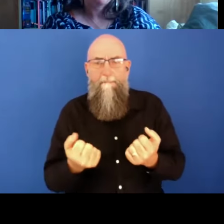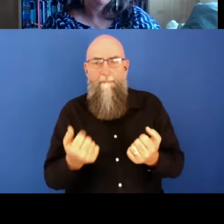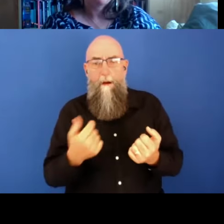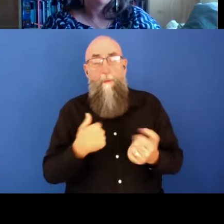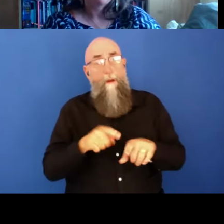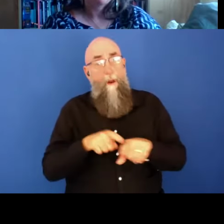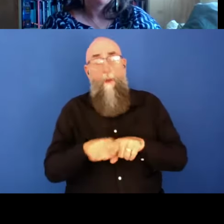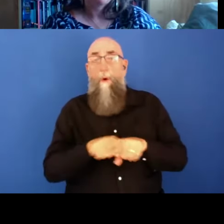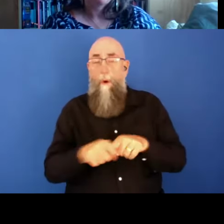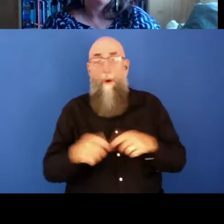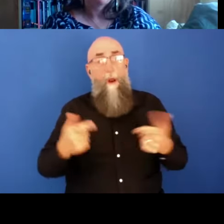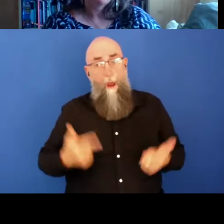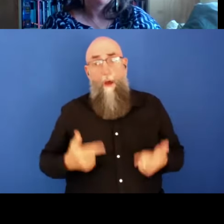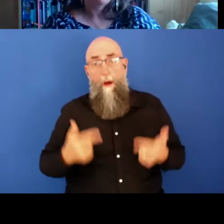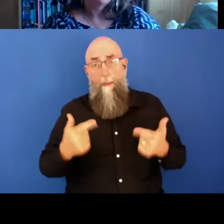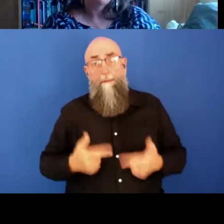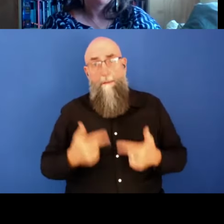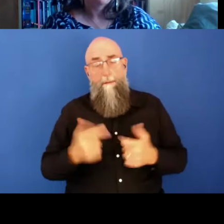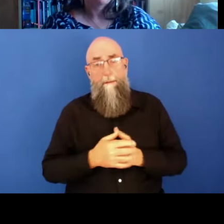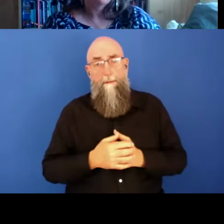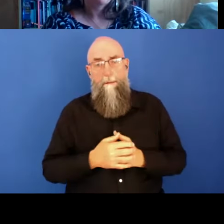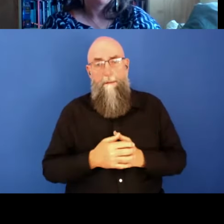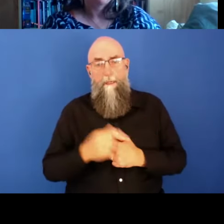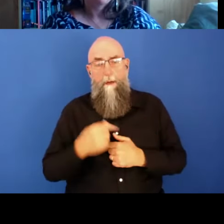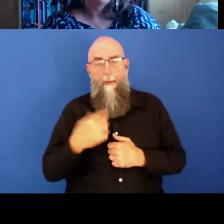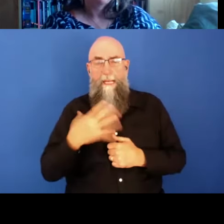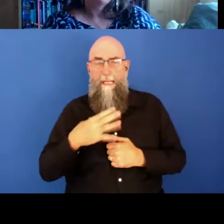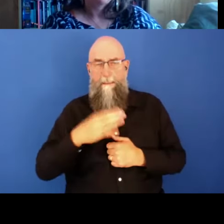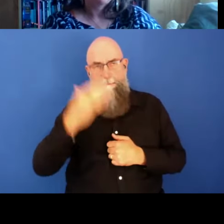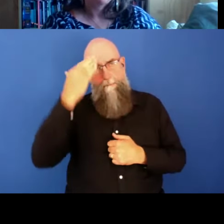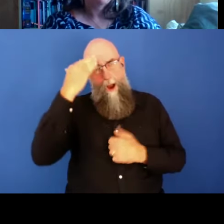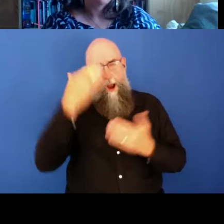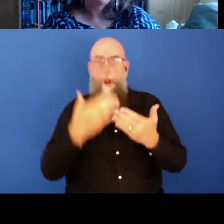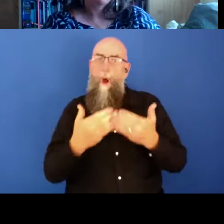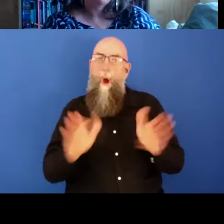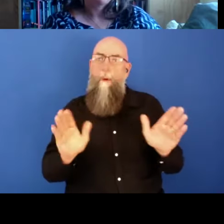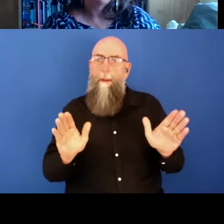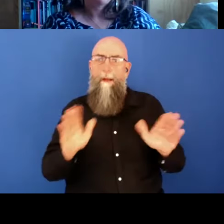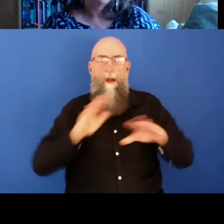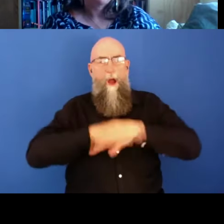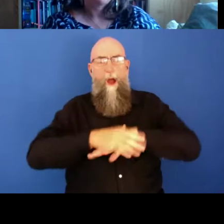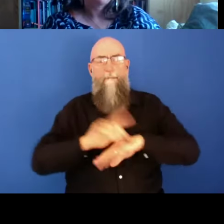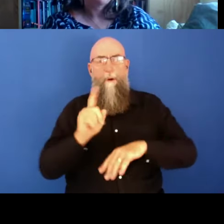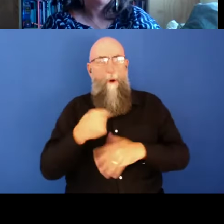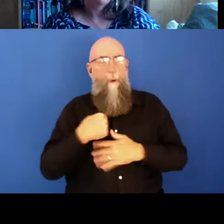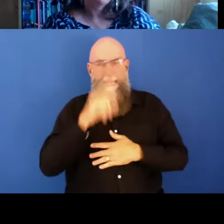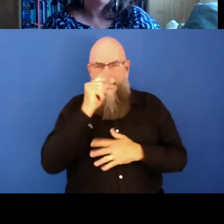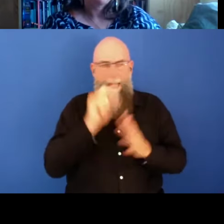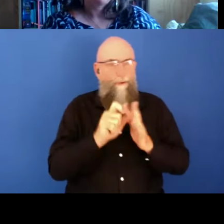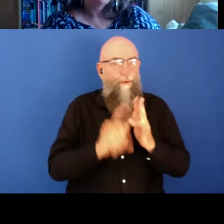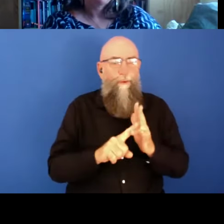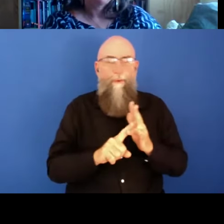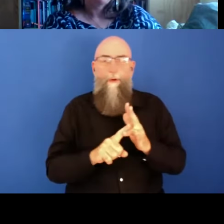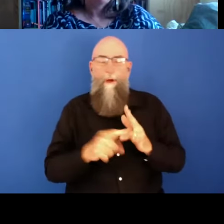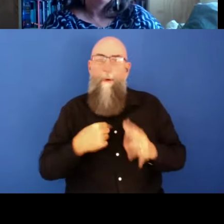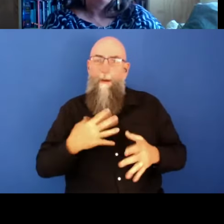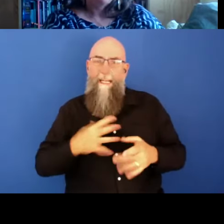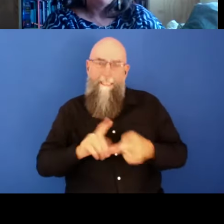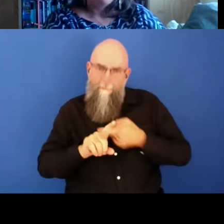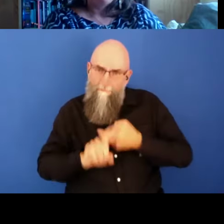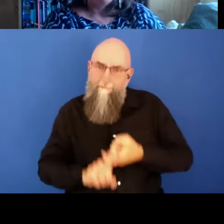a lot about being mindful of the limits of our capacity and going okay we want to keep doing things here